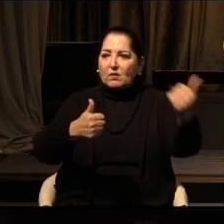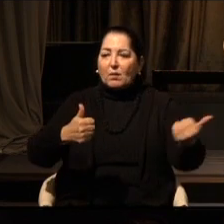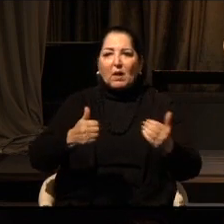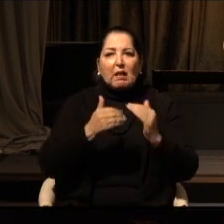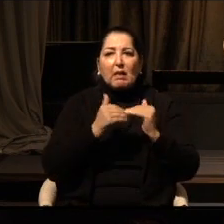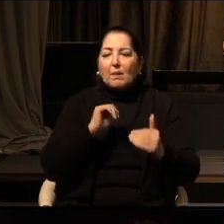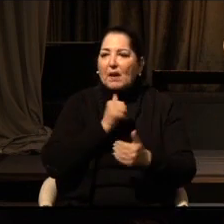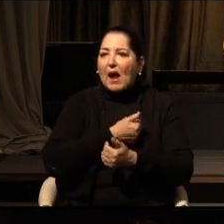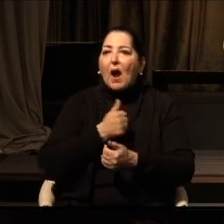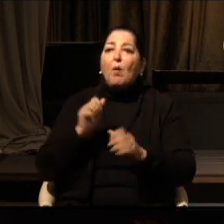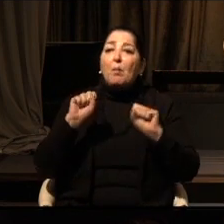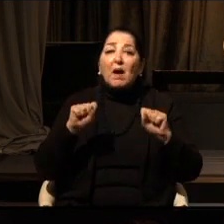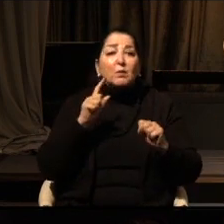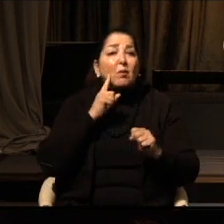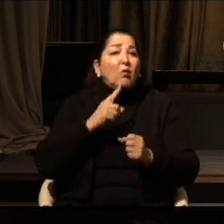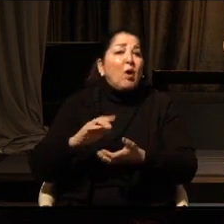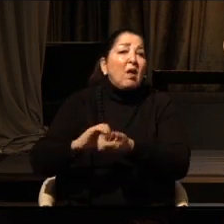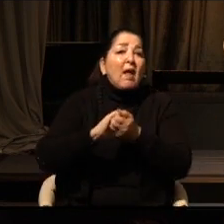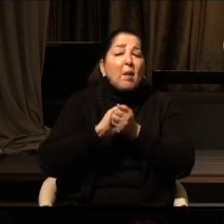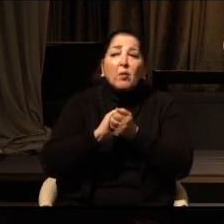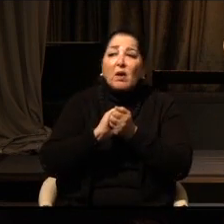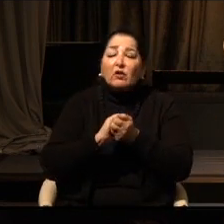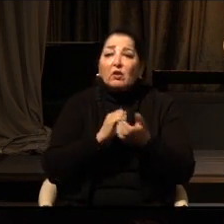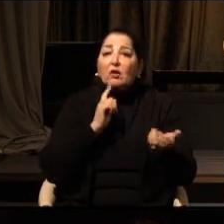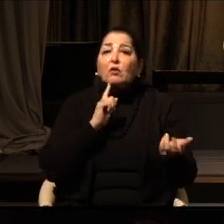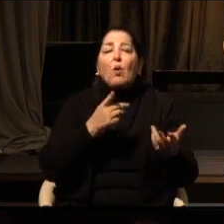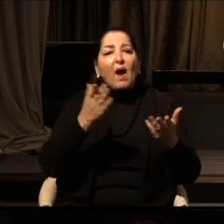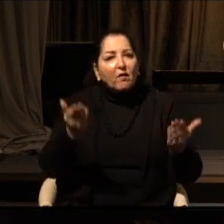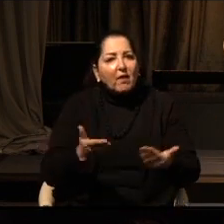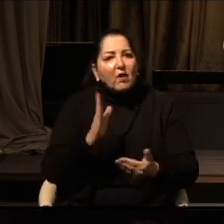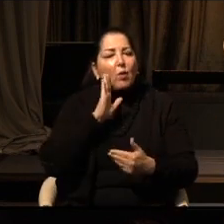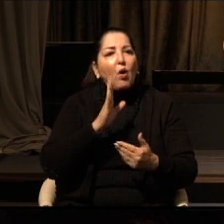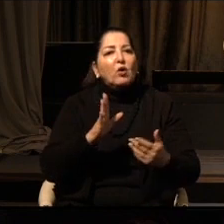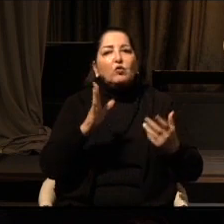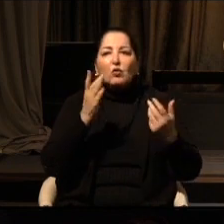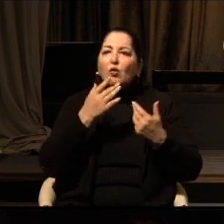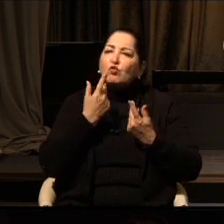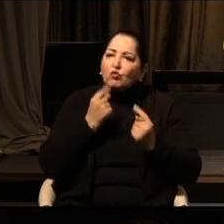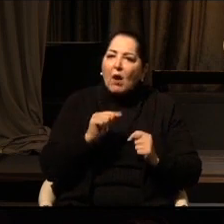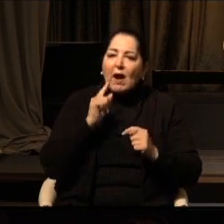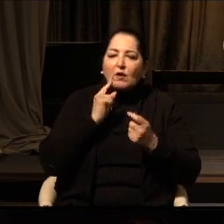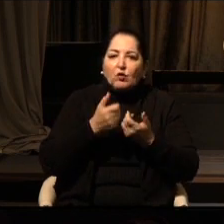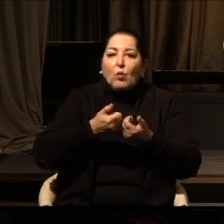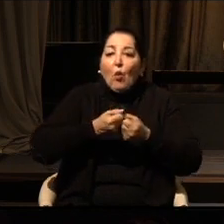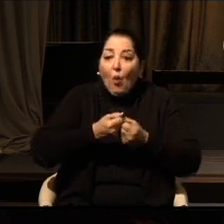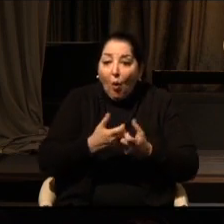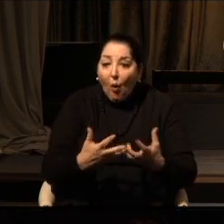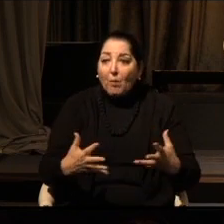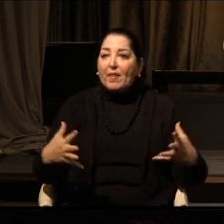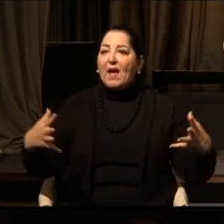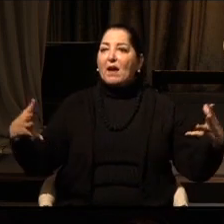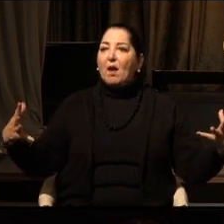I invite you all to reimagine these systems and procedures to foster greater collaboration and build community.